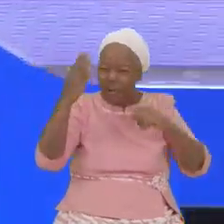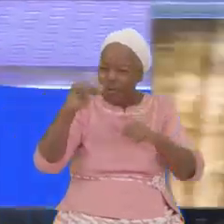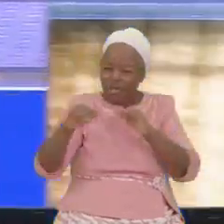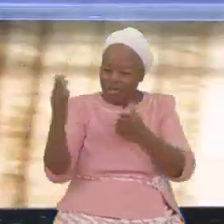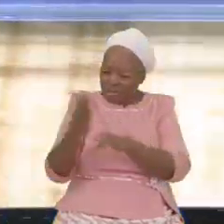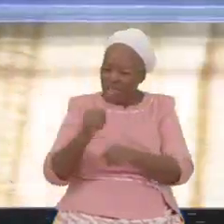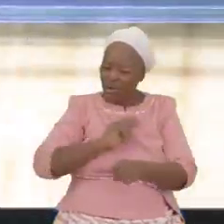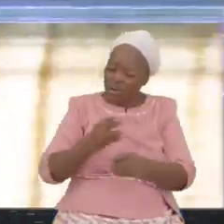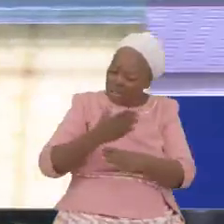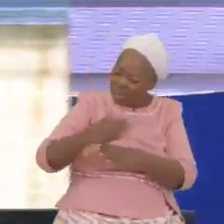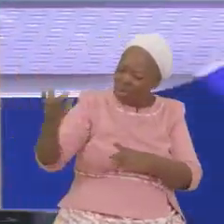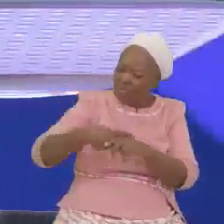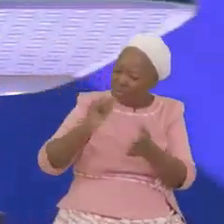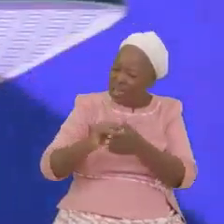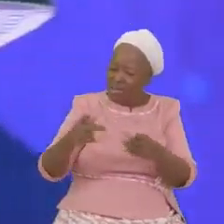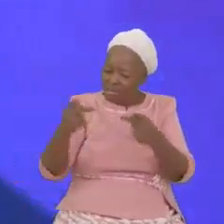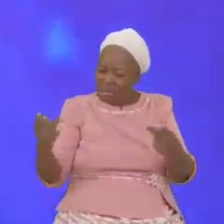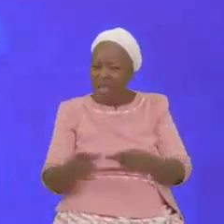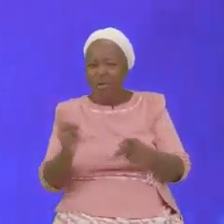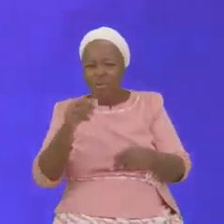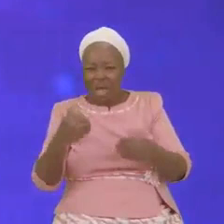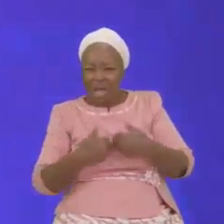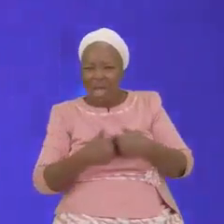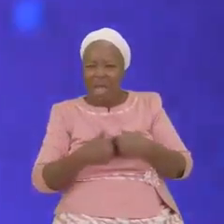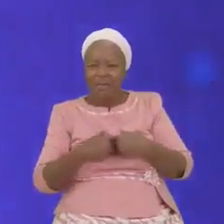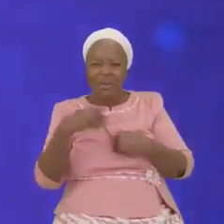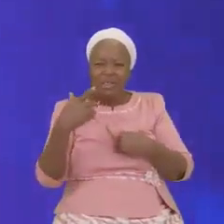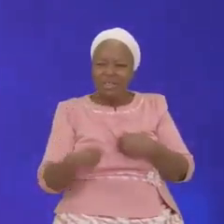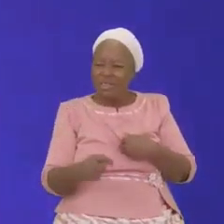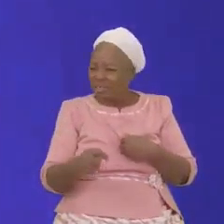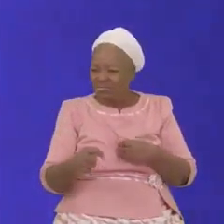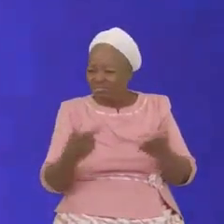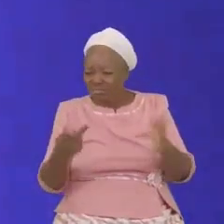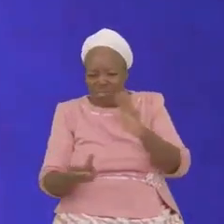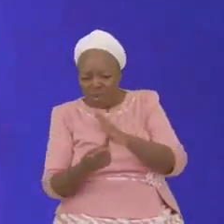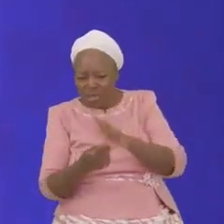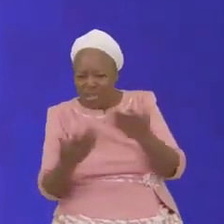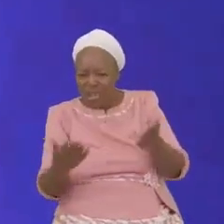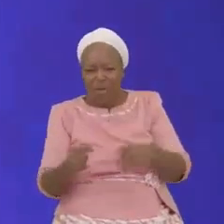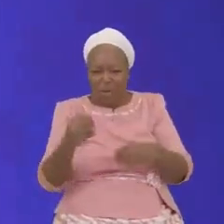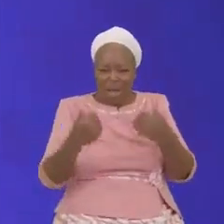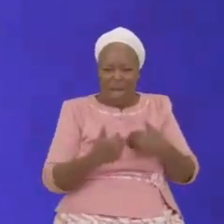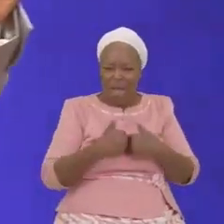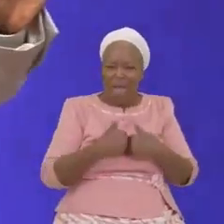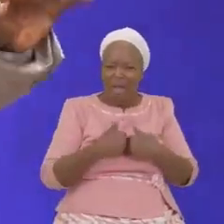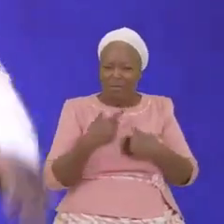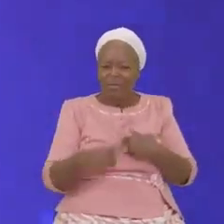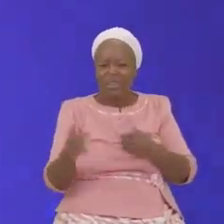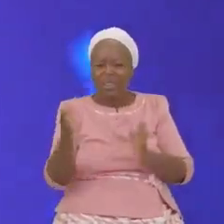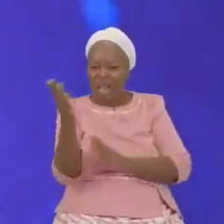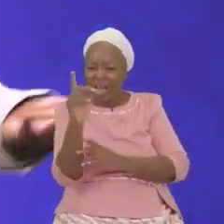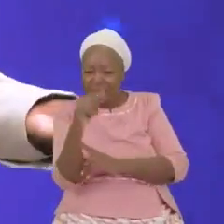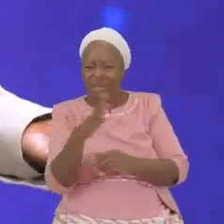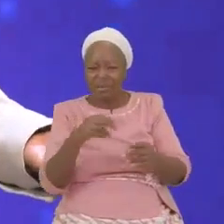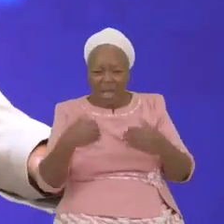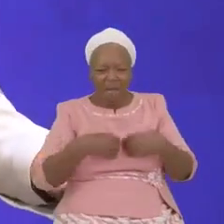us away from that place where we had the pots and the lily and the leeks and the